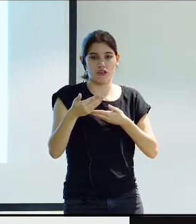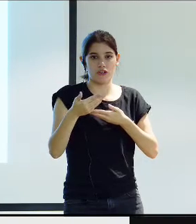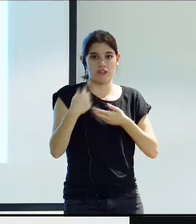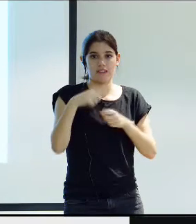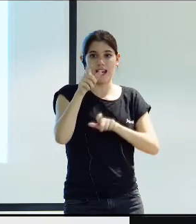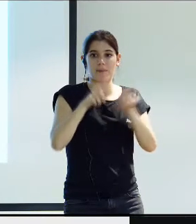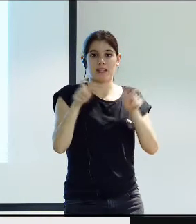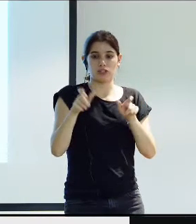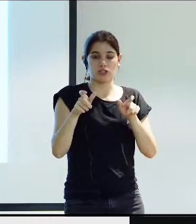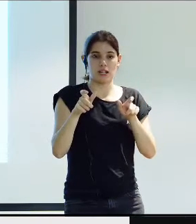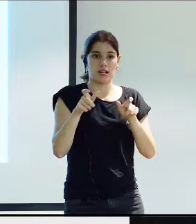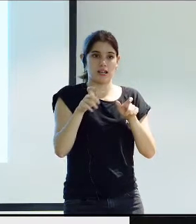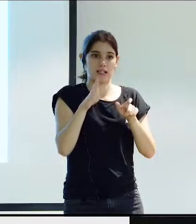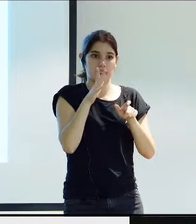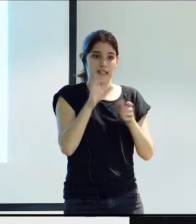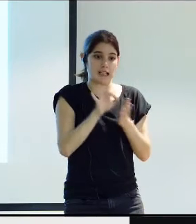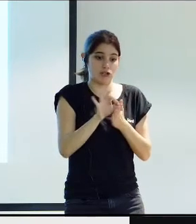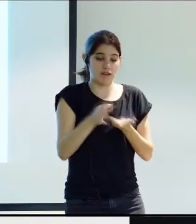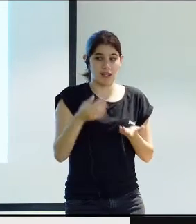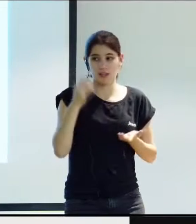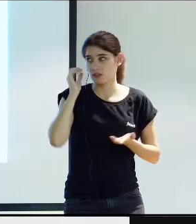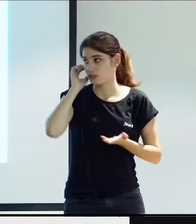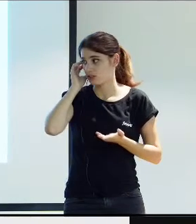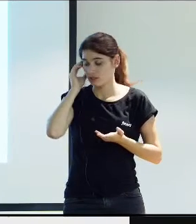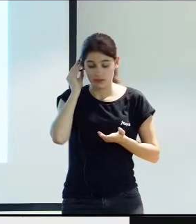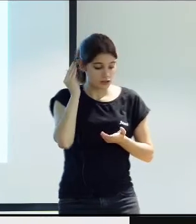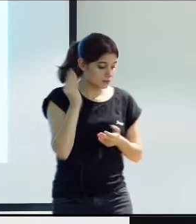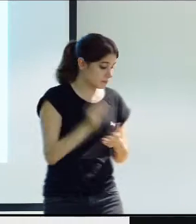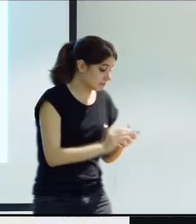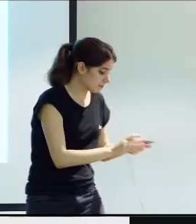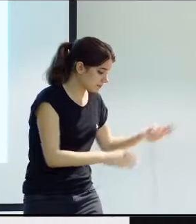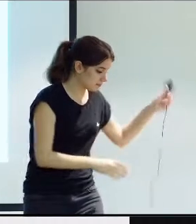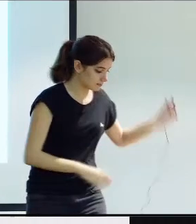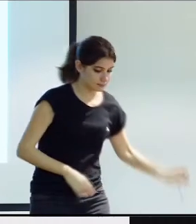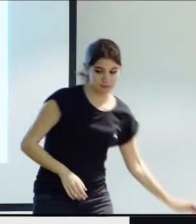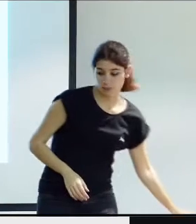So the assistance that are provided to one